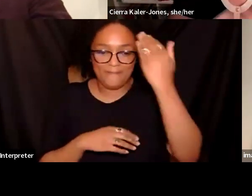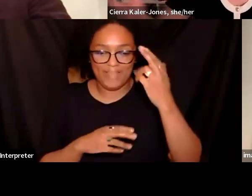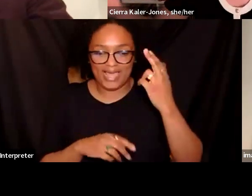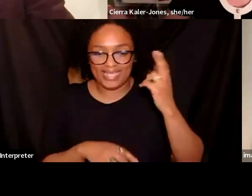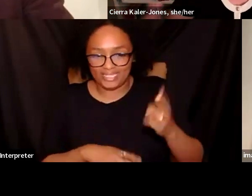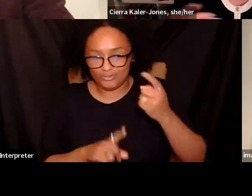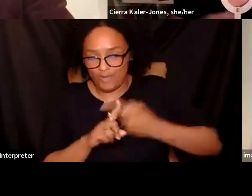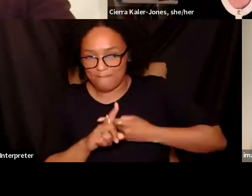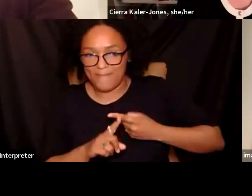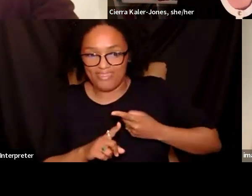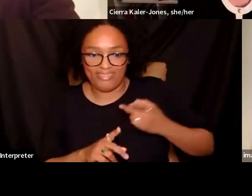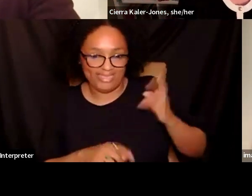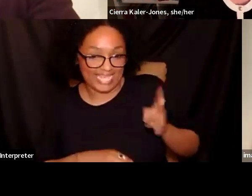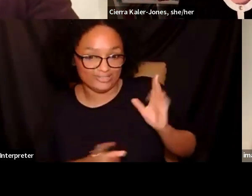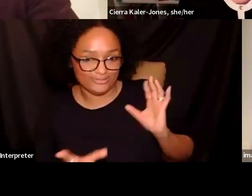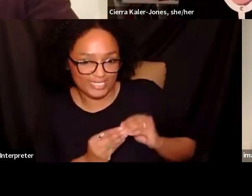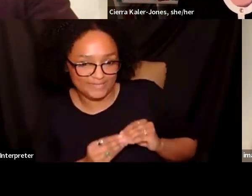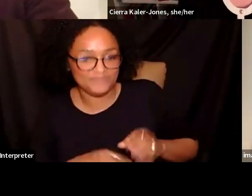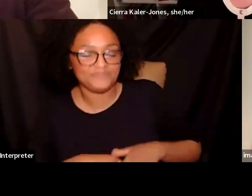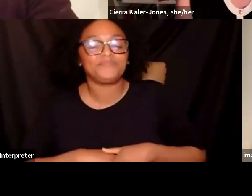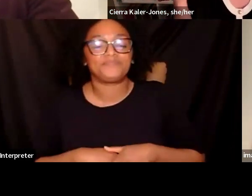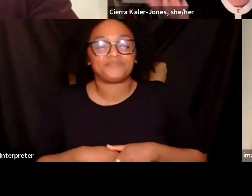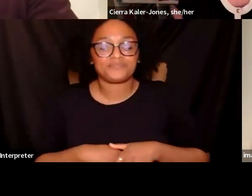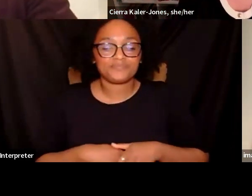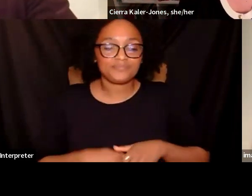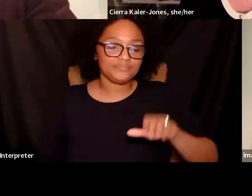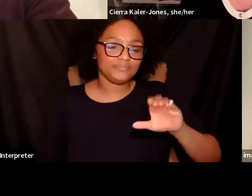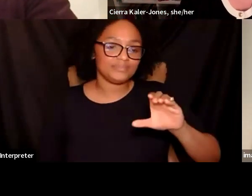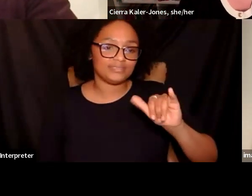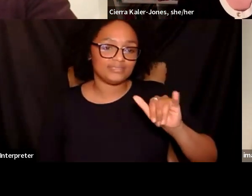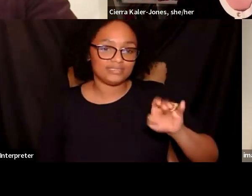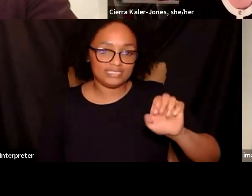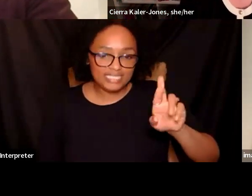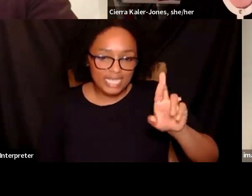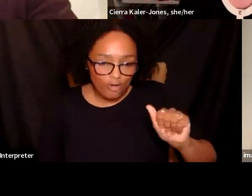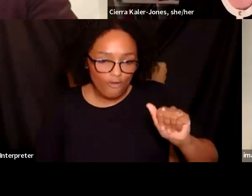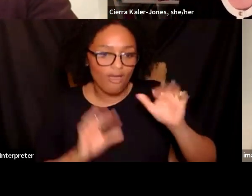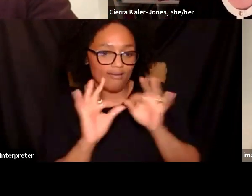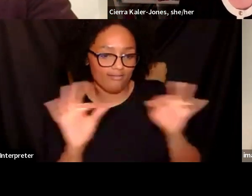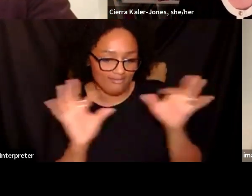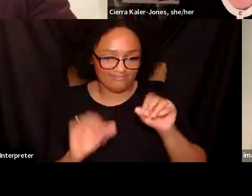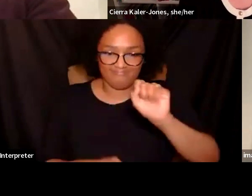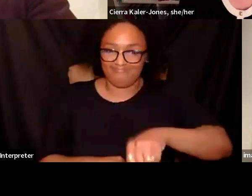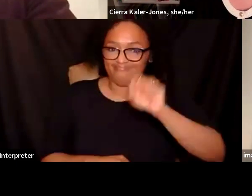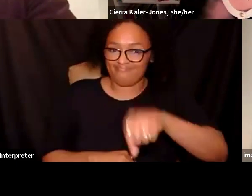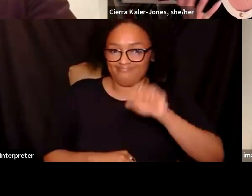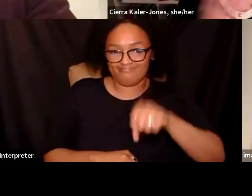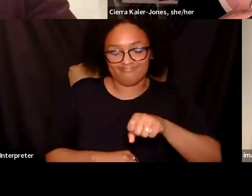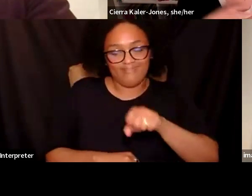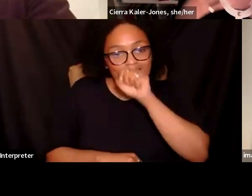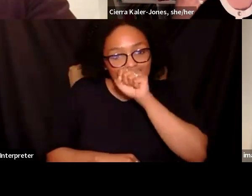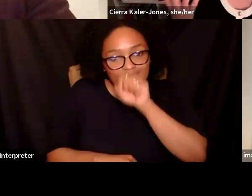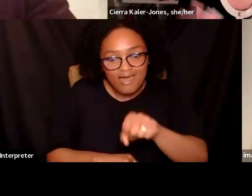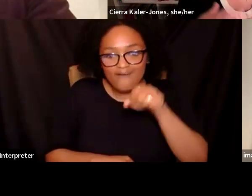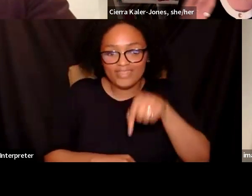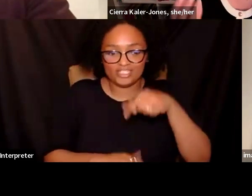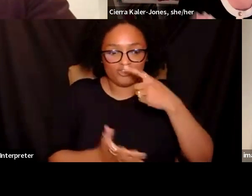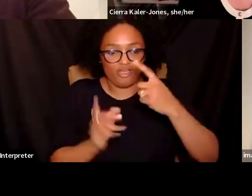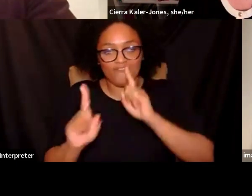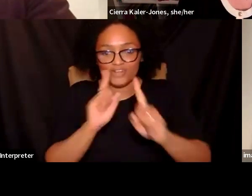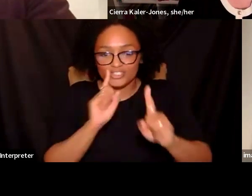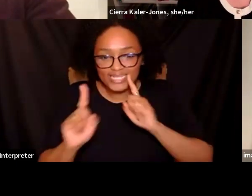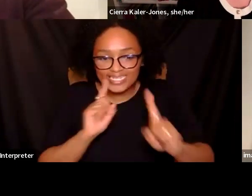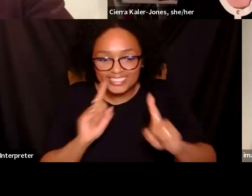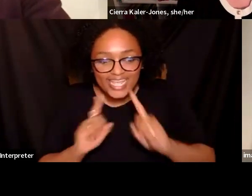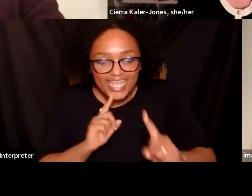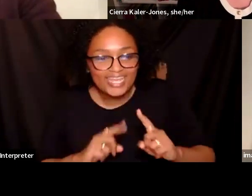yes, especially as we're having this conversation. You're talking about freedom dreaming, and Jarvis mentioned these